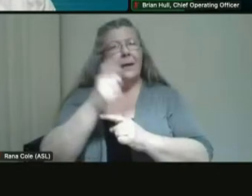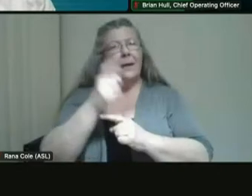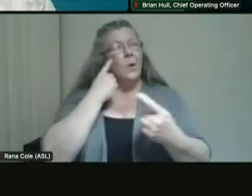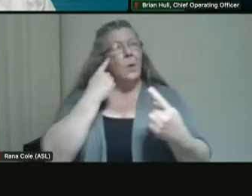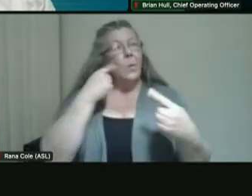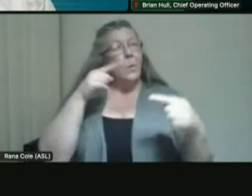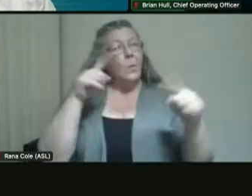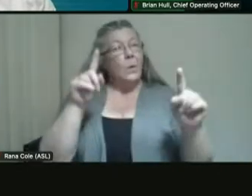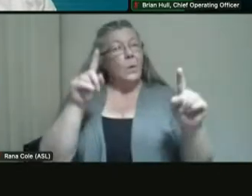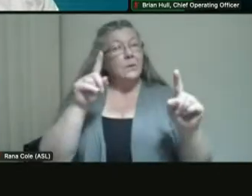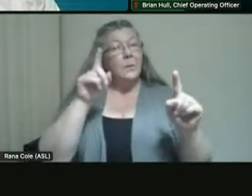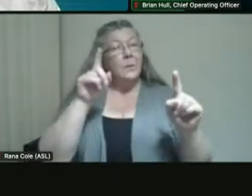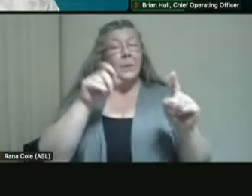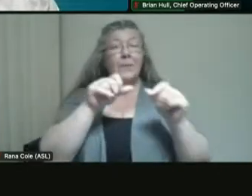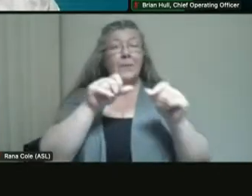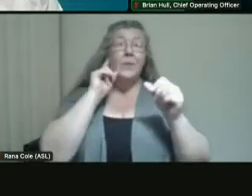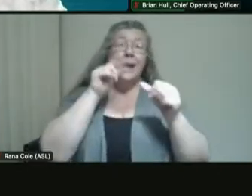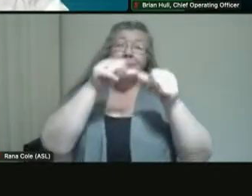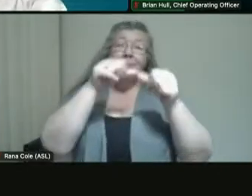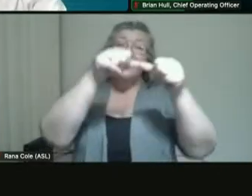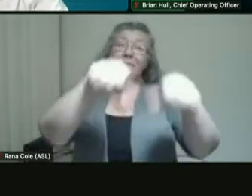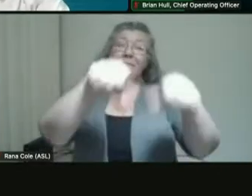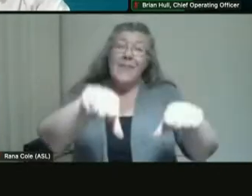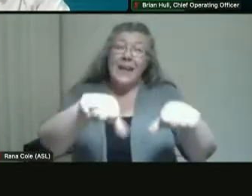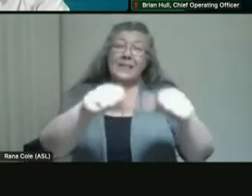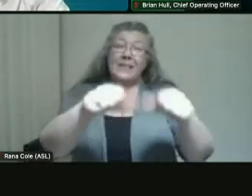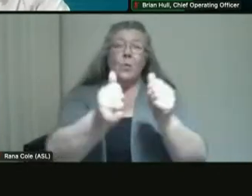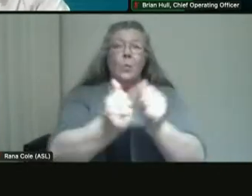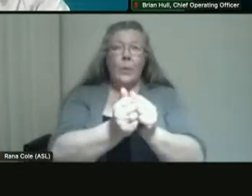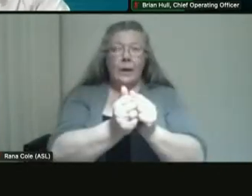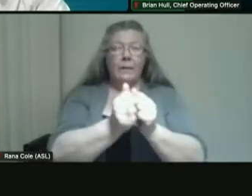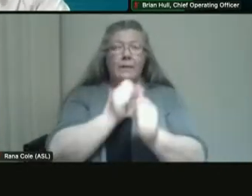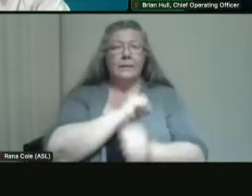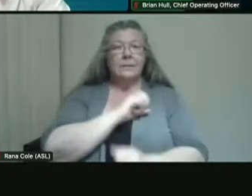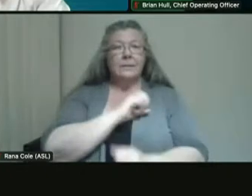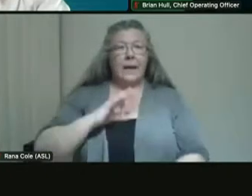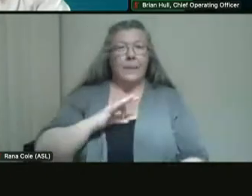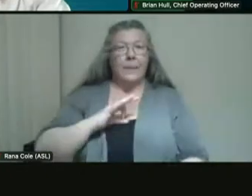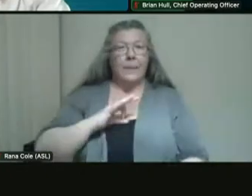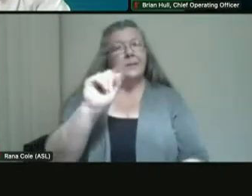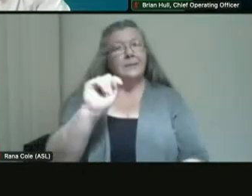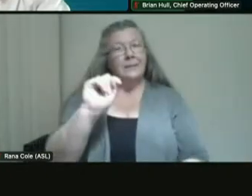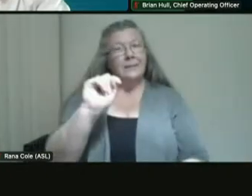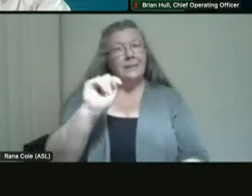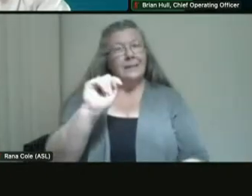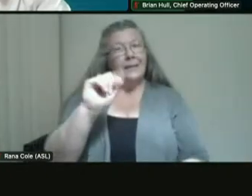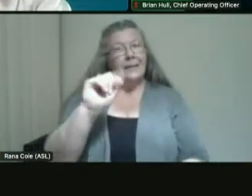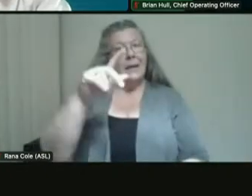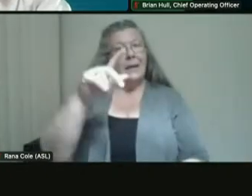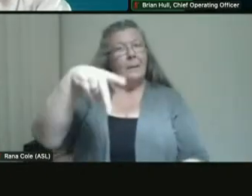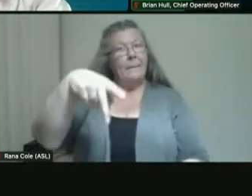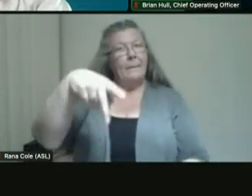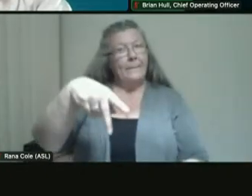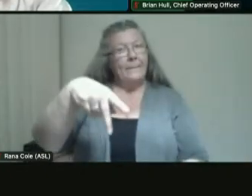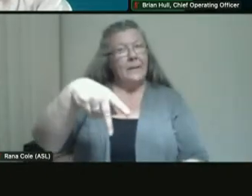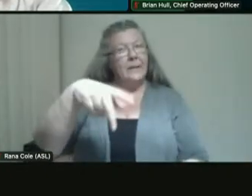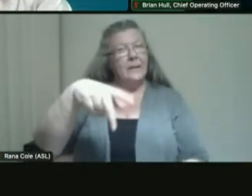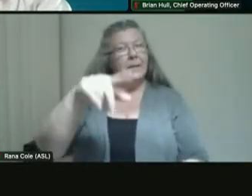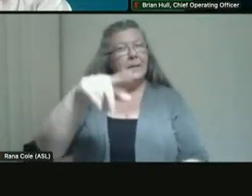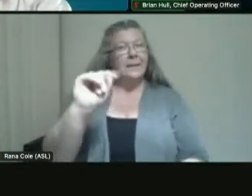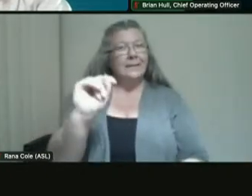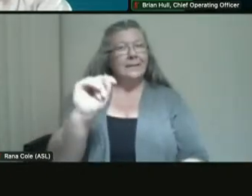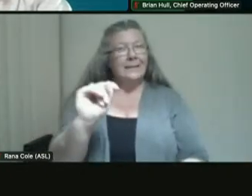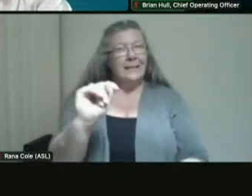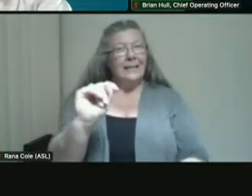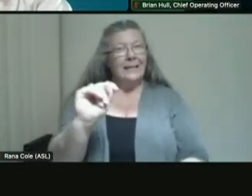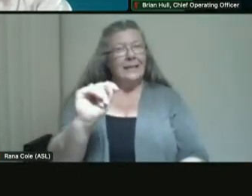staff. Now, when it comes down to TPT, I mean, TPT does provide sometimes the flexibility that some others are looking for in terms